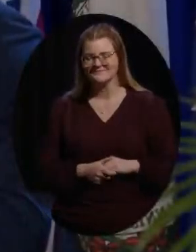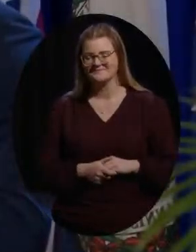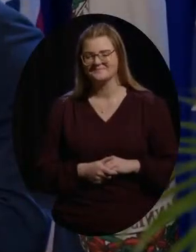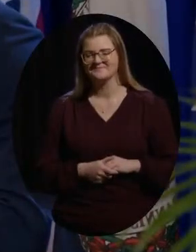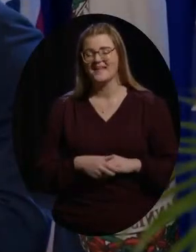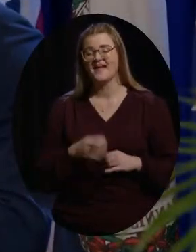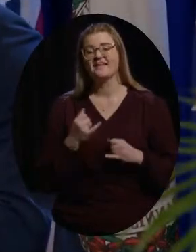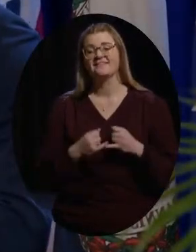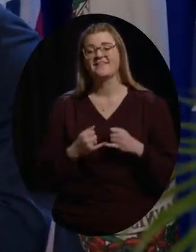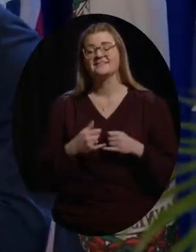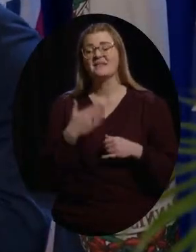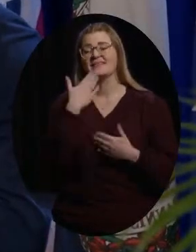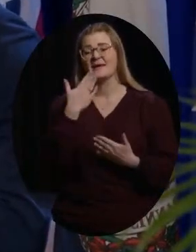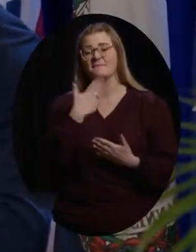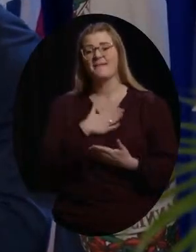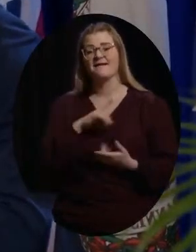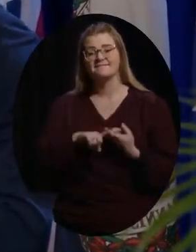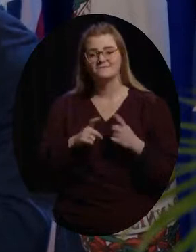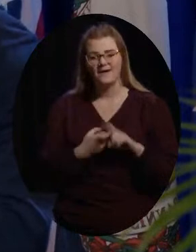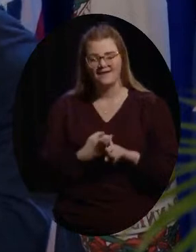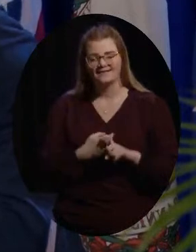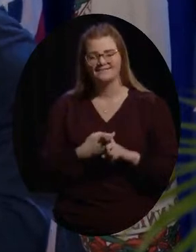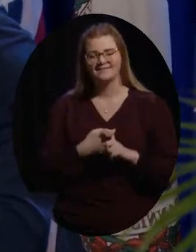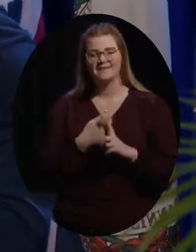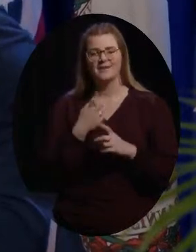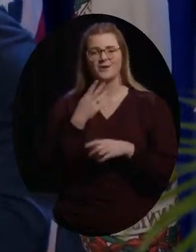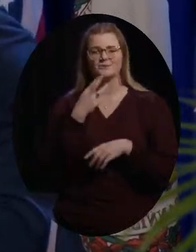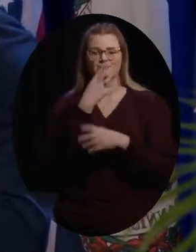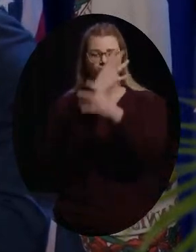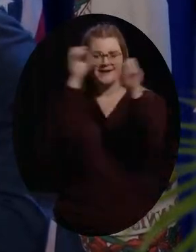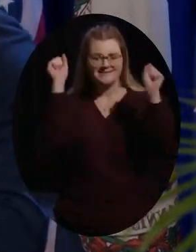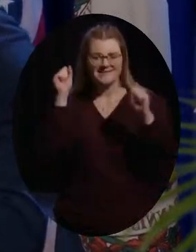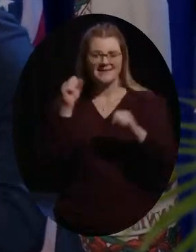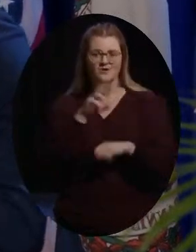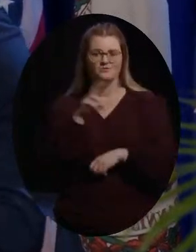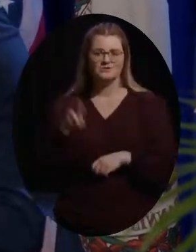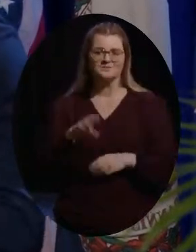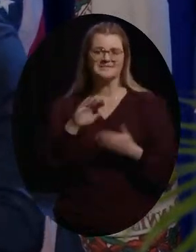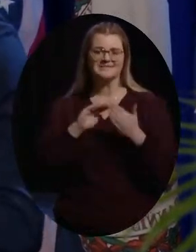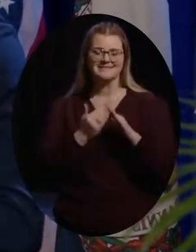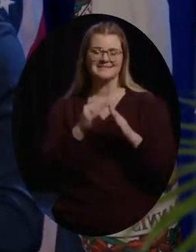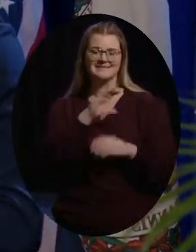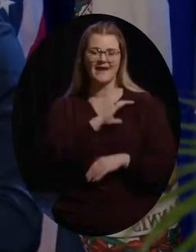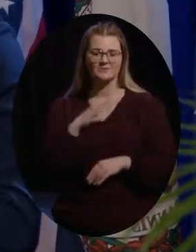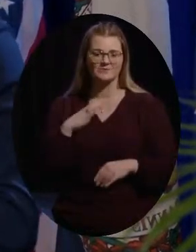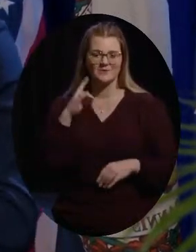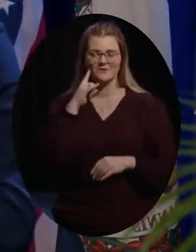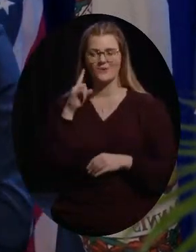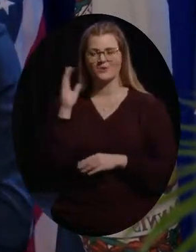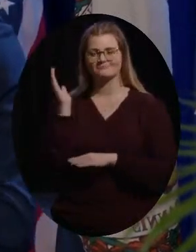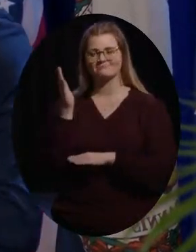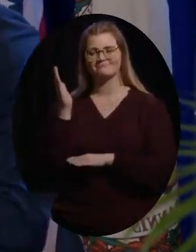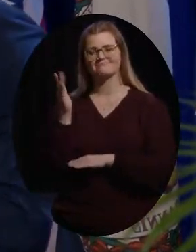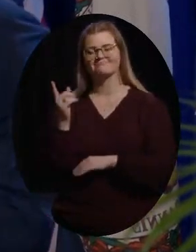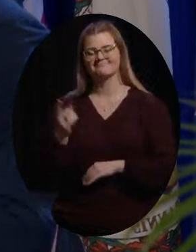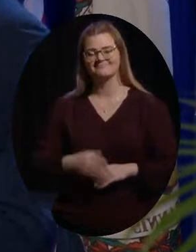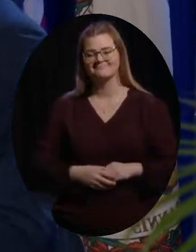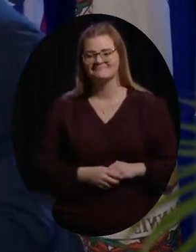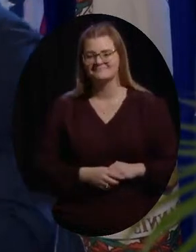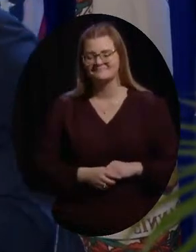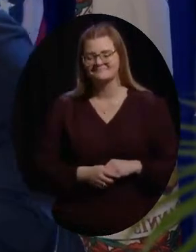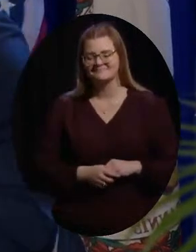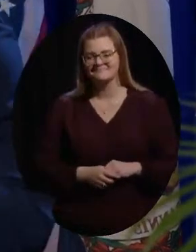And let's thank my friend, the President of Richmond City Council, Mike Jones, for the invocation.